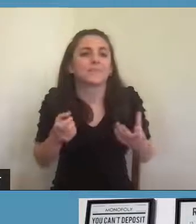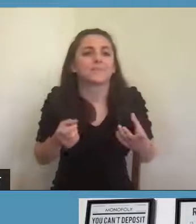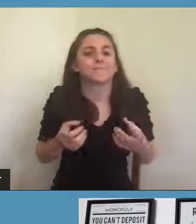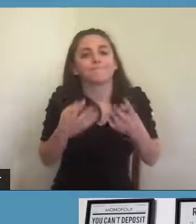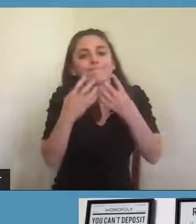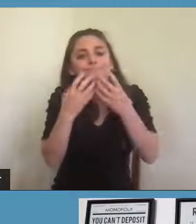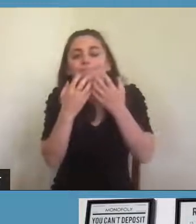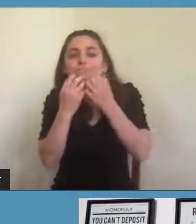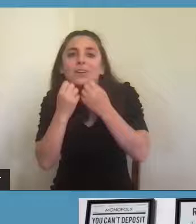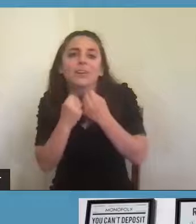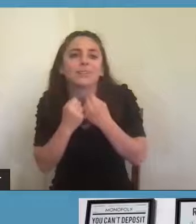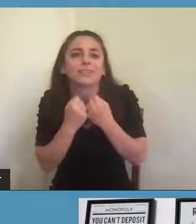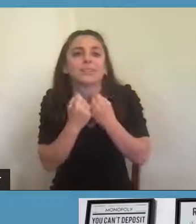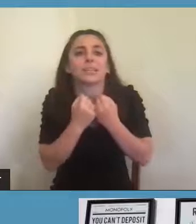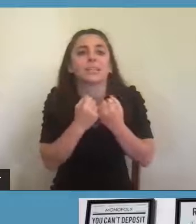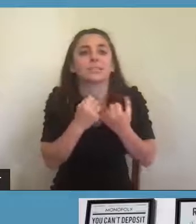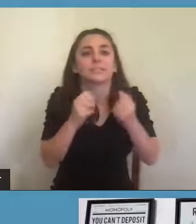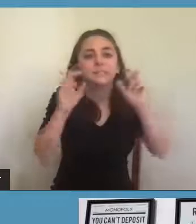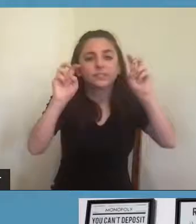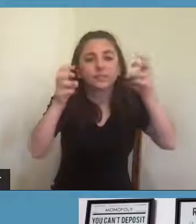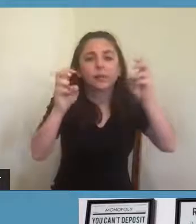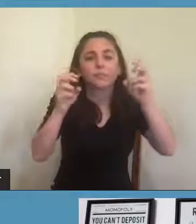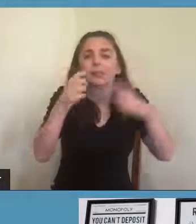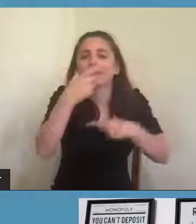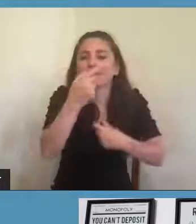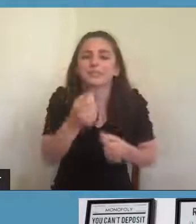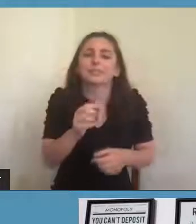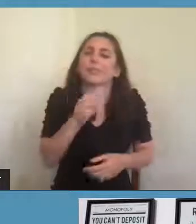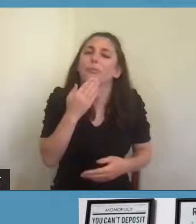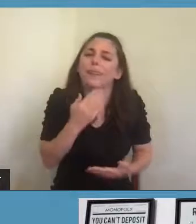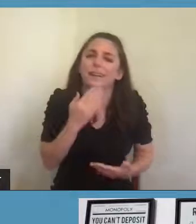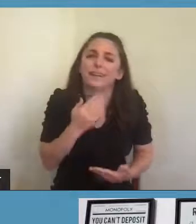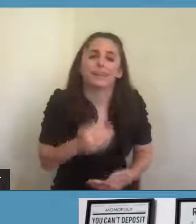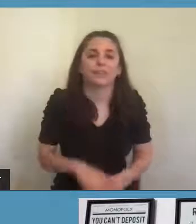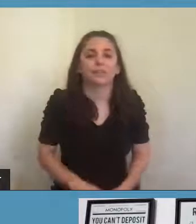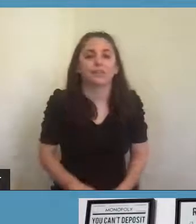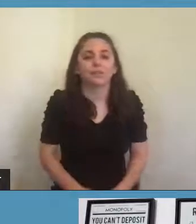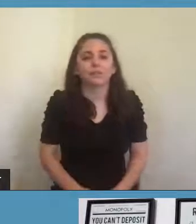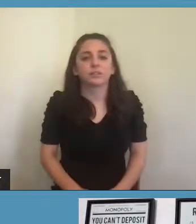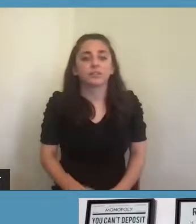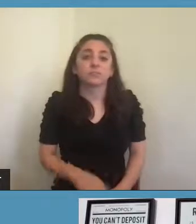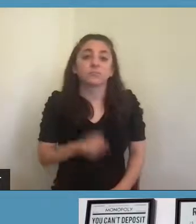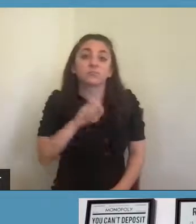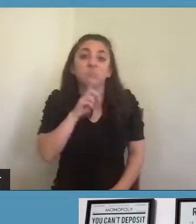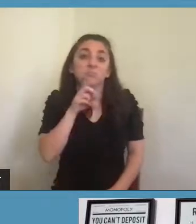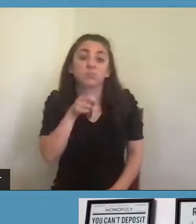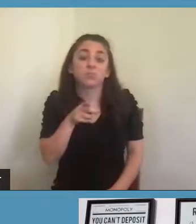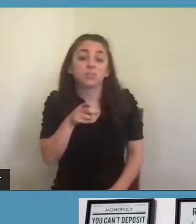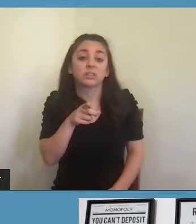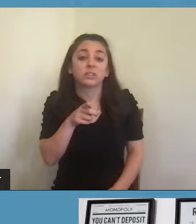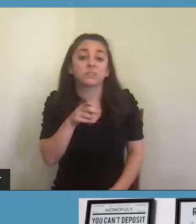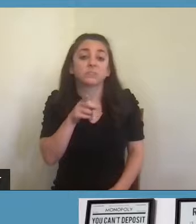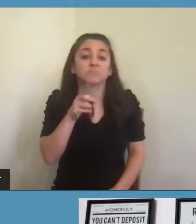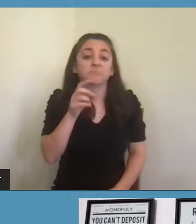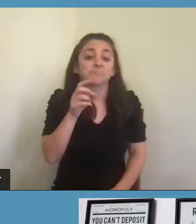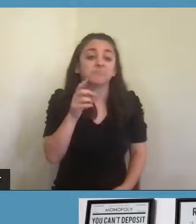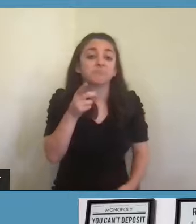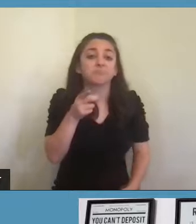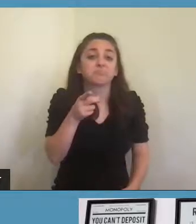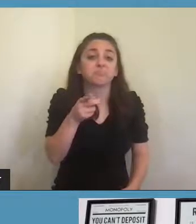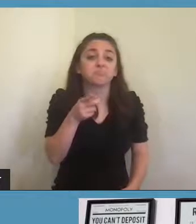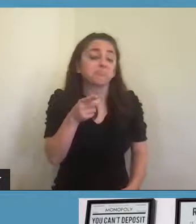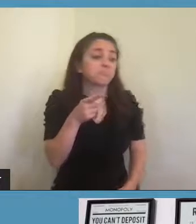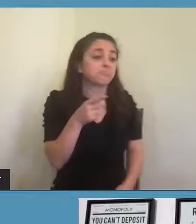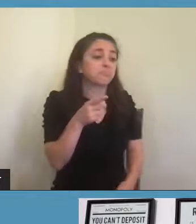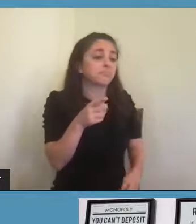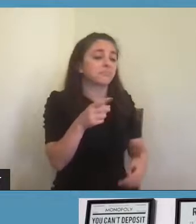we're on, we're going to do it. So 100%. Thank you so much. And really, anyone who's watching live, really, I